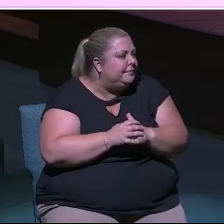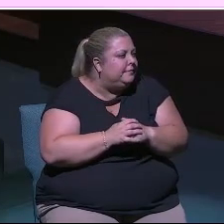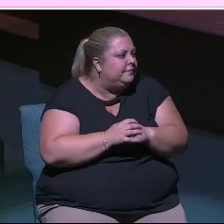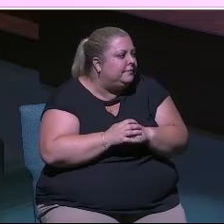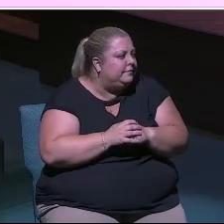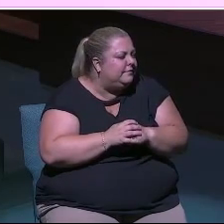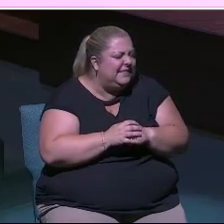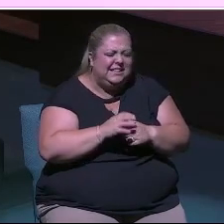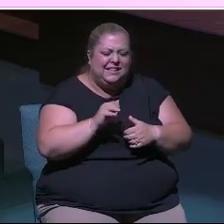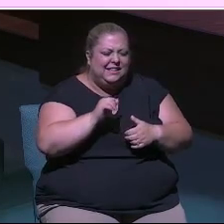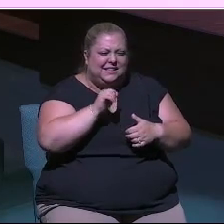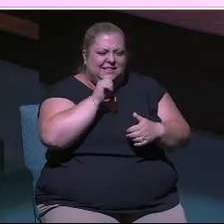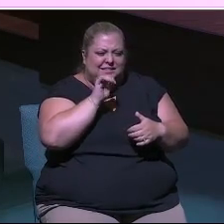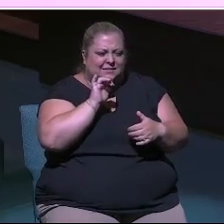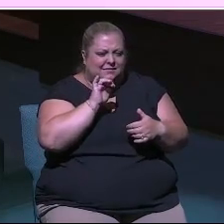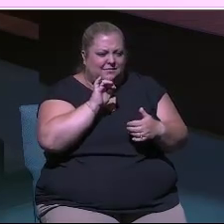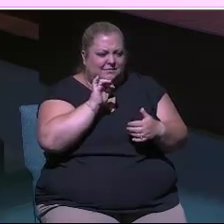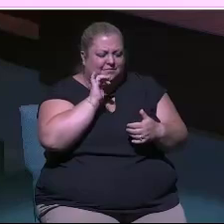That doesn't make sense.